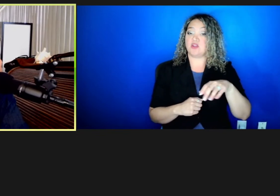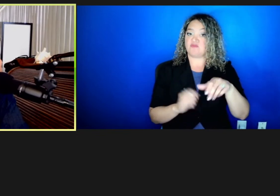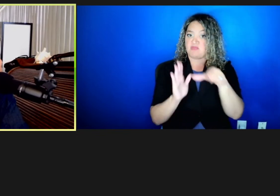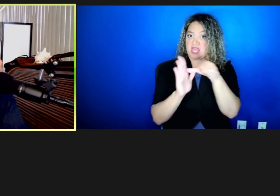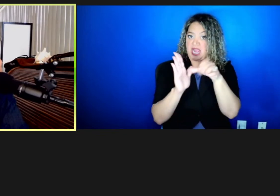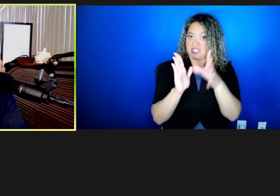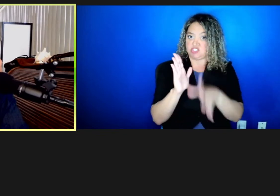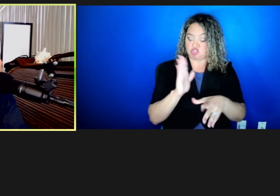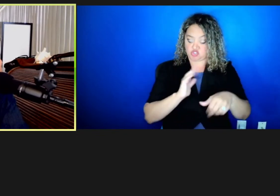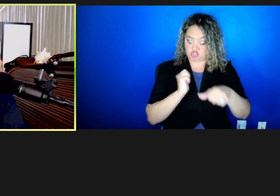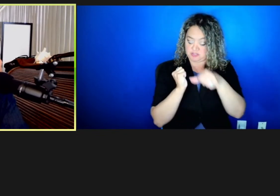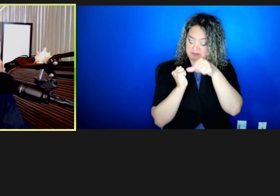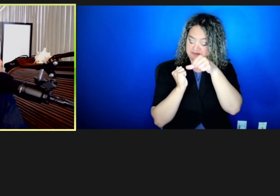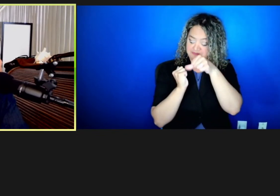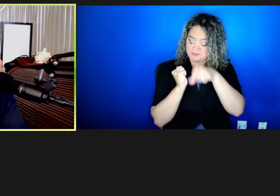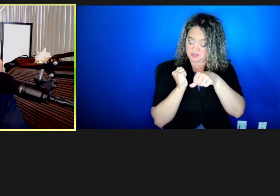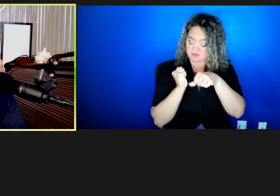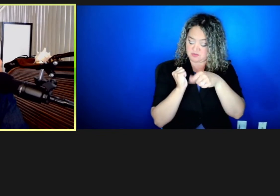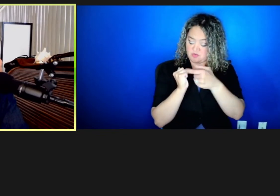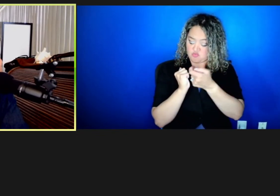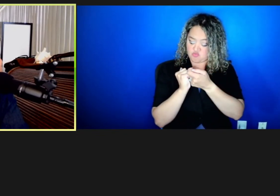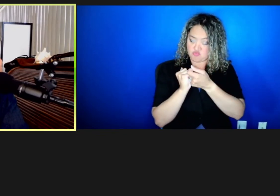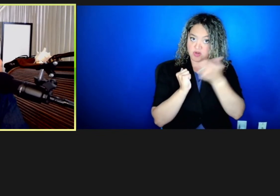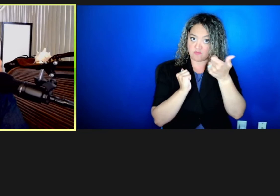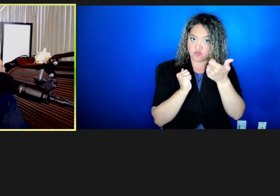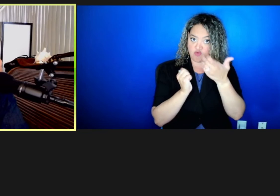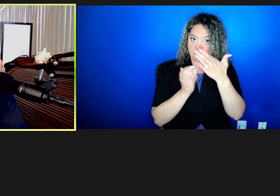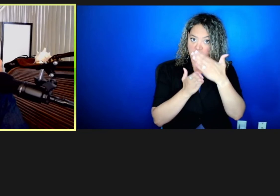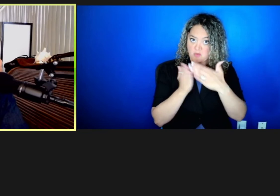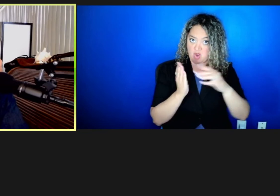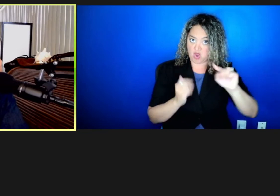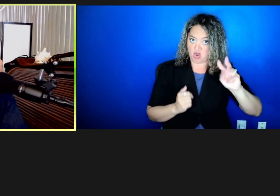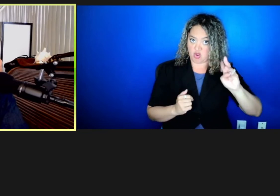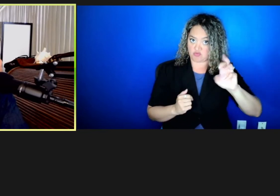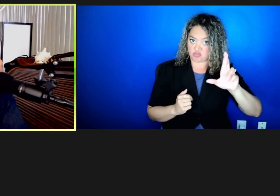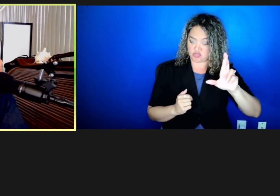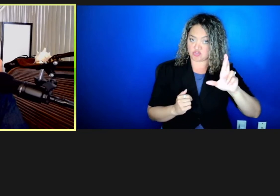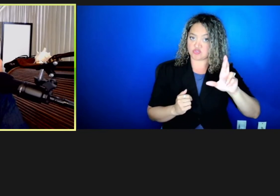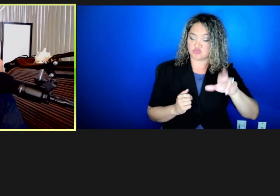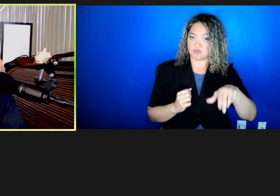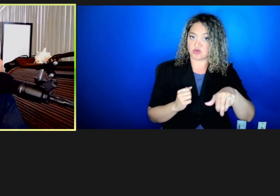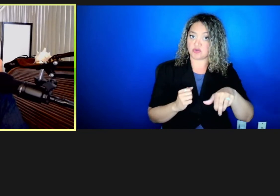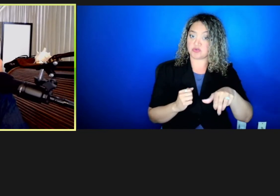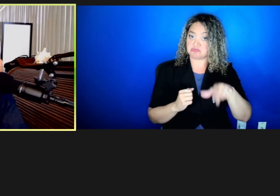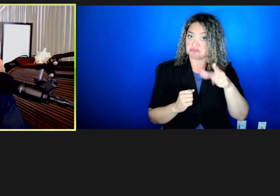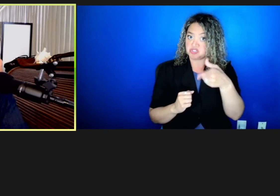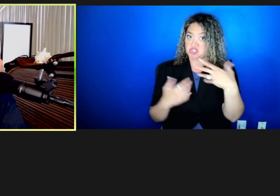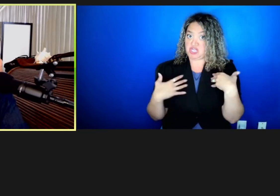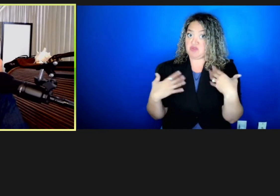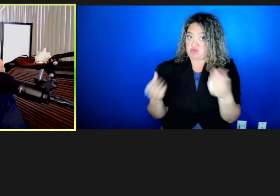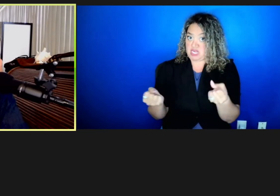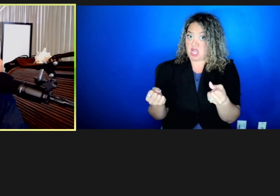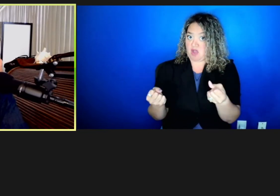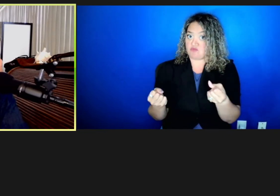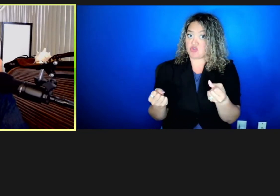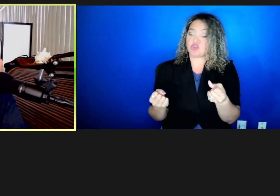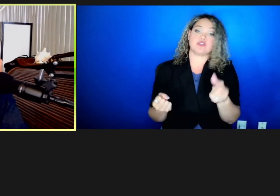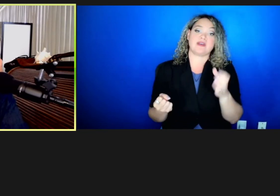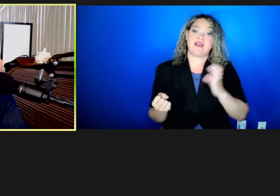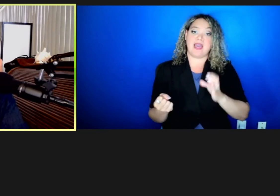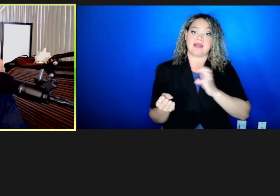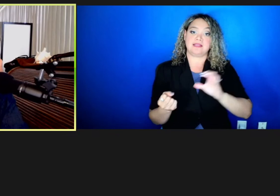tumor, which he could reach. The surgery was performed, and she recovered at Cleveland's